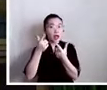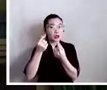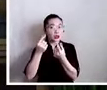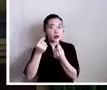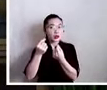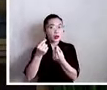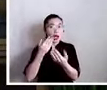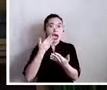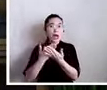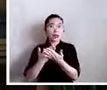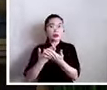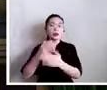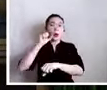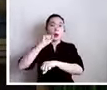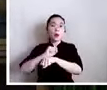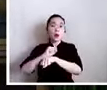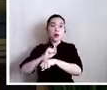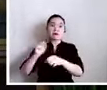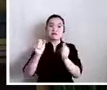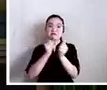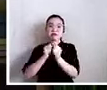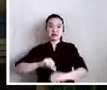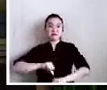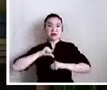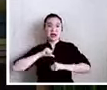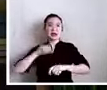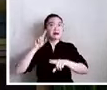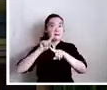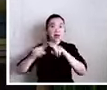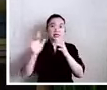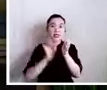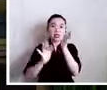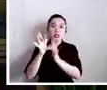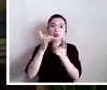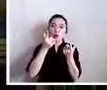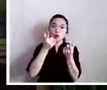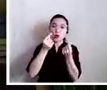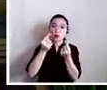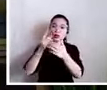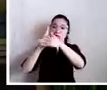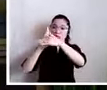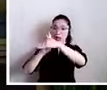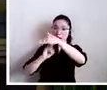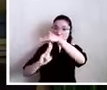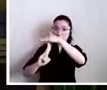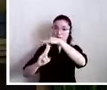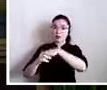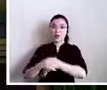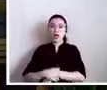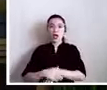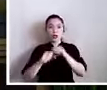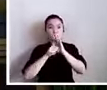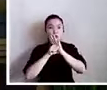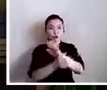While He's not doing it, others are doing to undermine the good works of